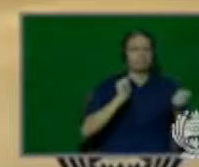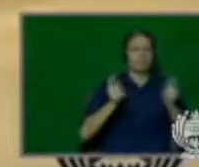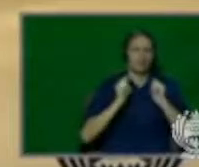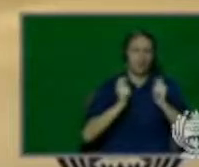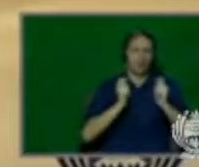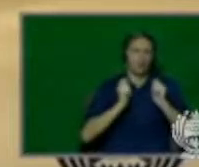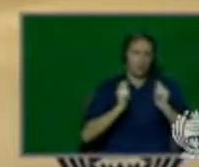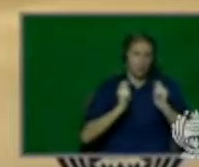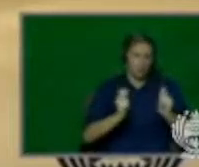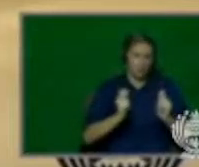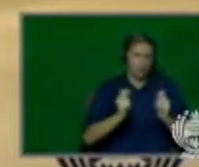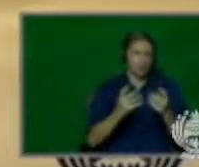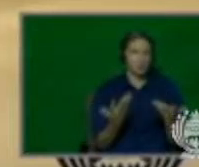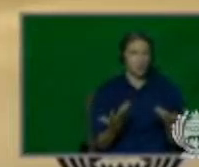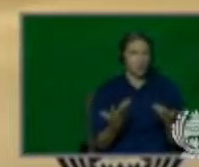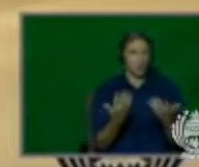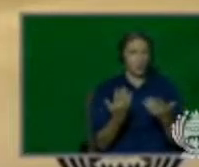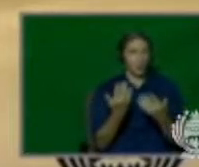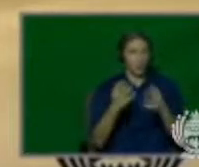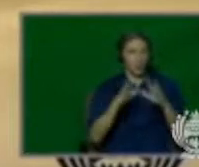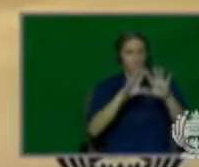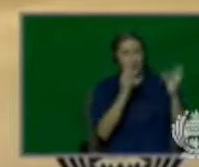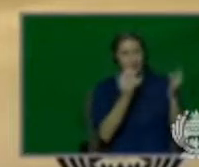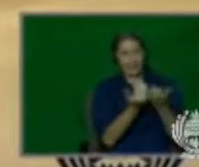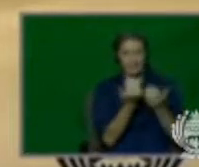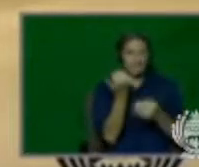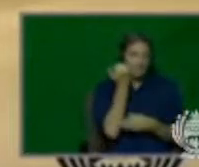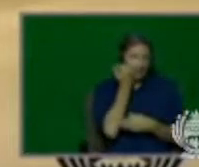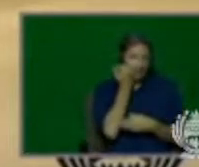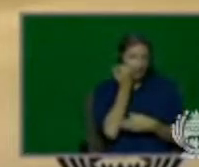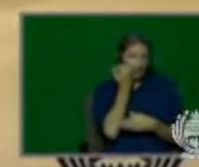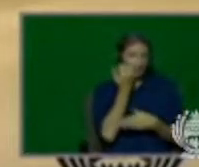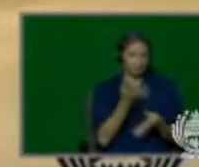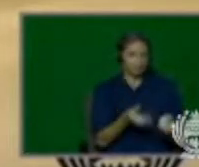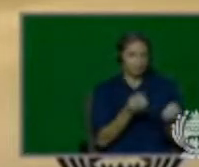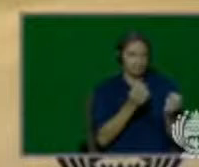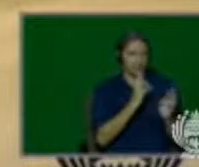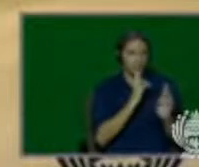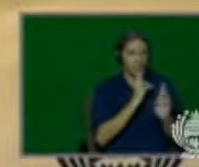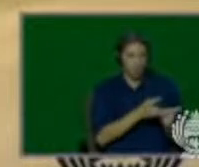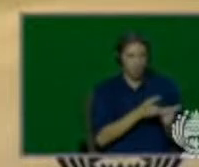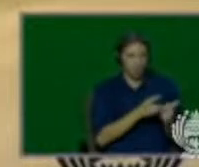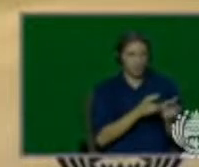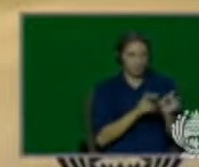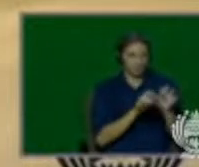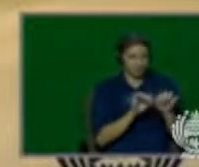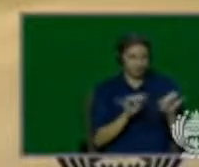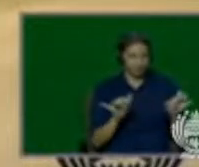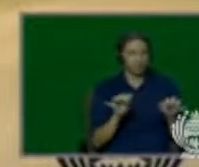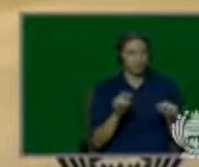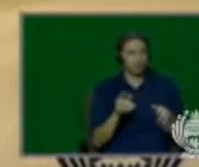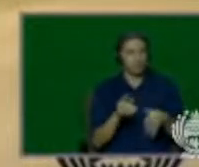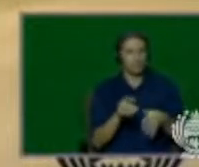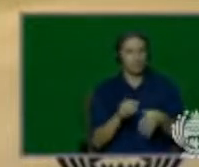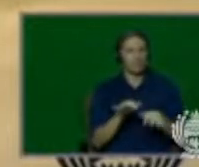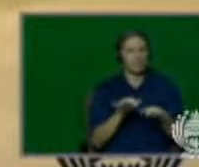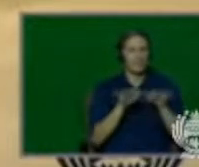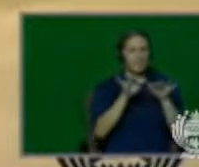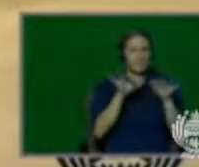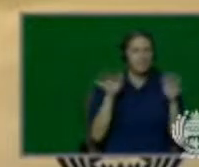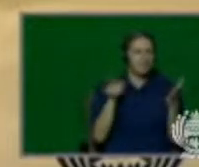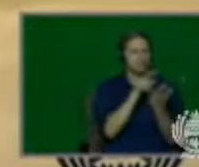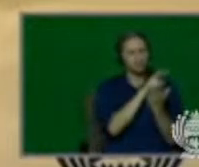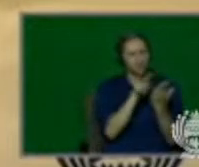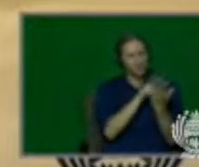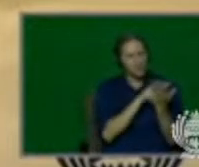The World Bank has produced a report. People tend to be selective when they write report. They don't read what they